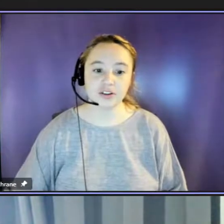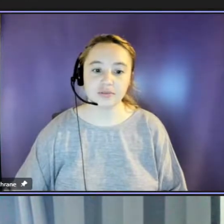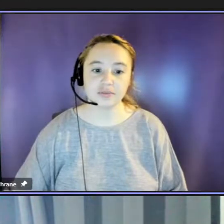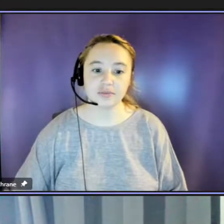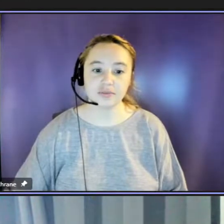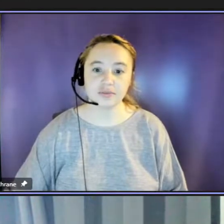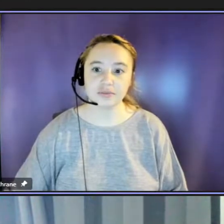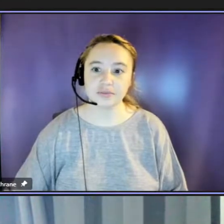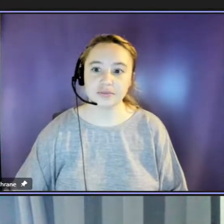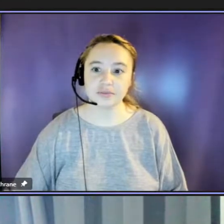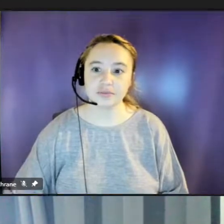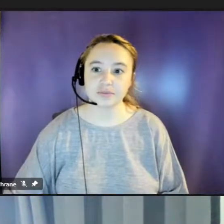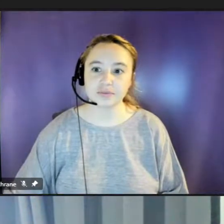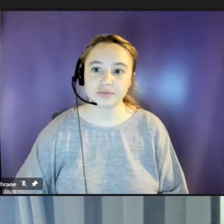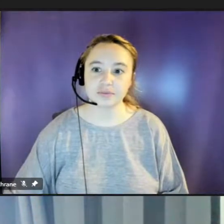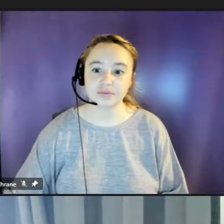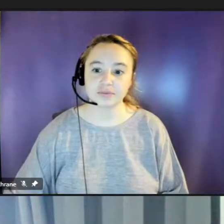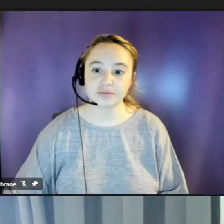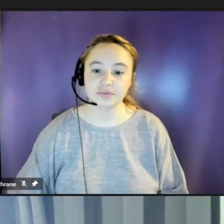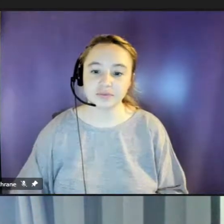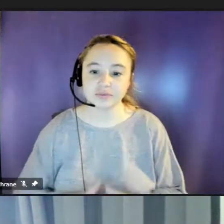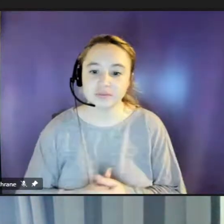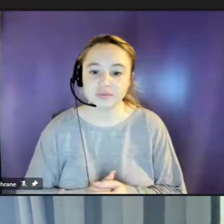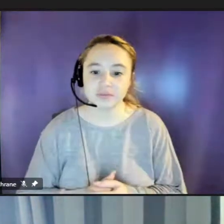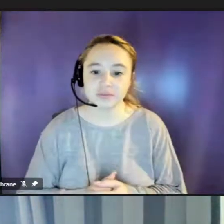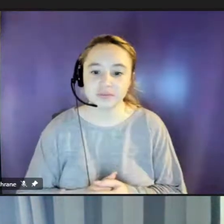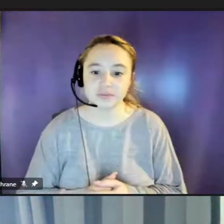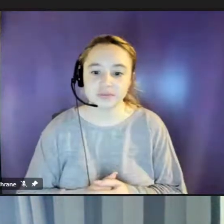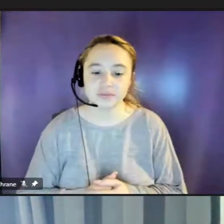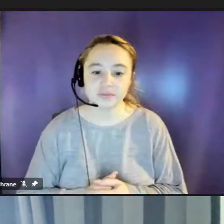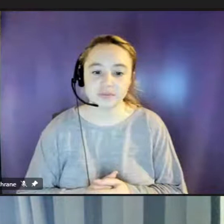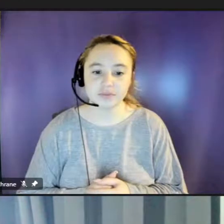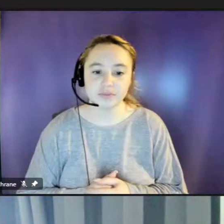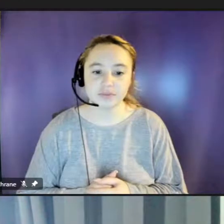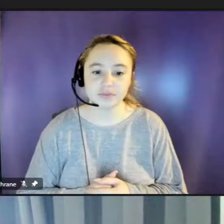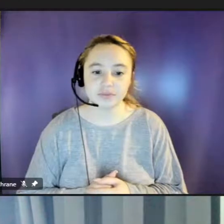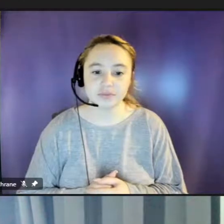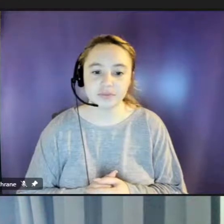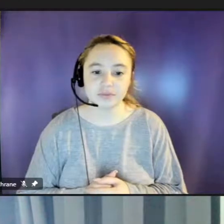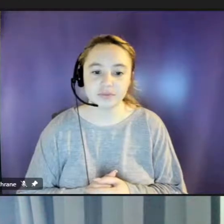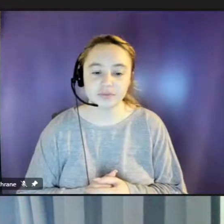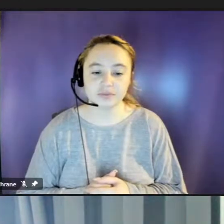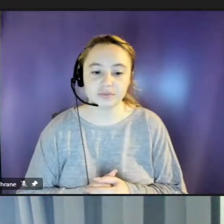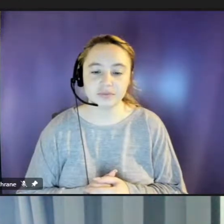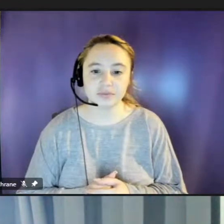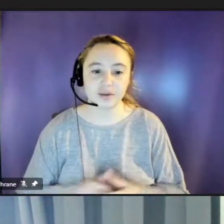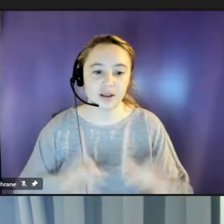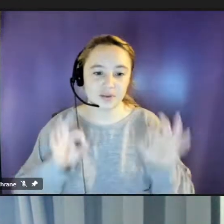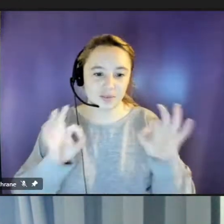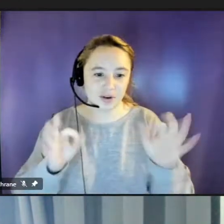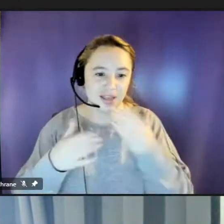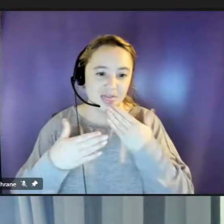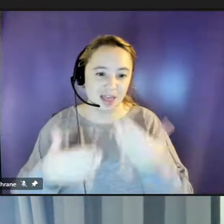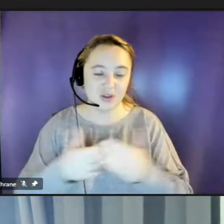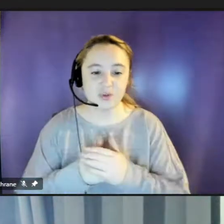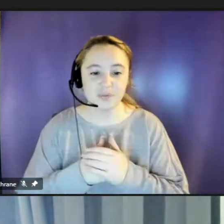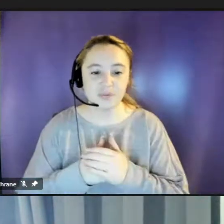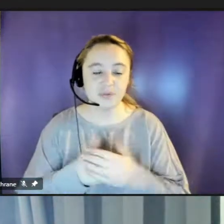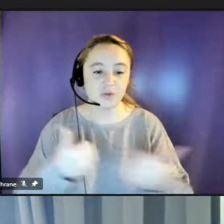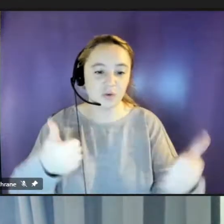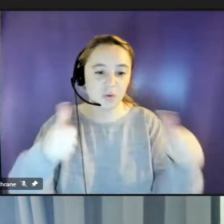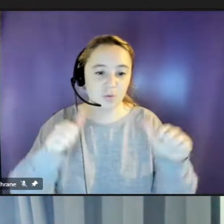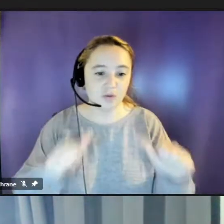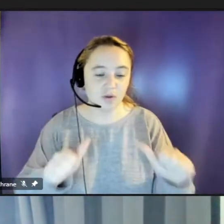Mr. Grant. Thank you. Okay, so in that case, we'll move on